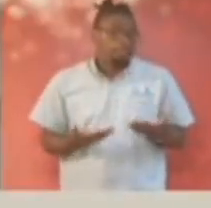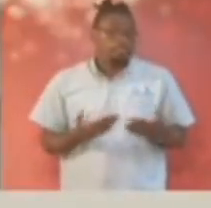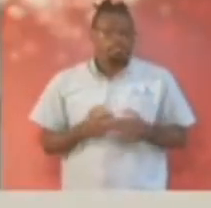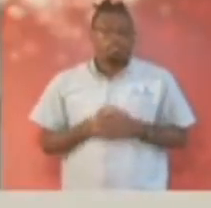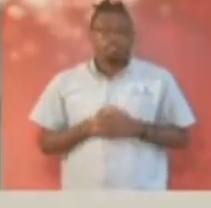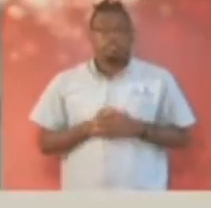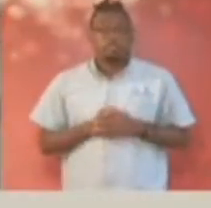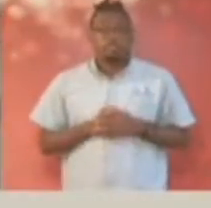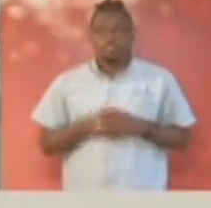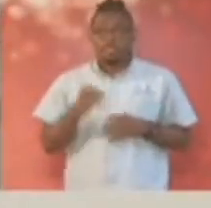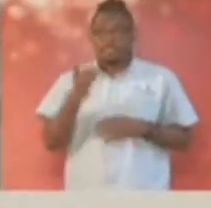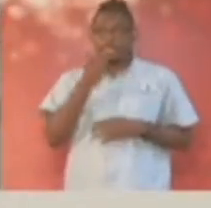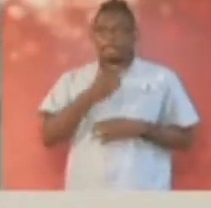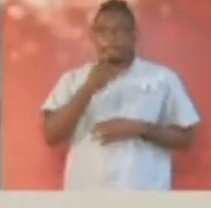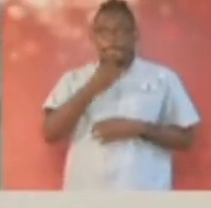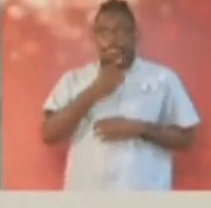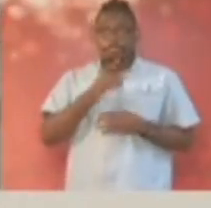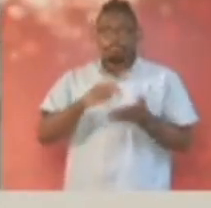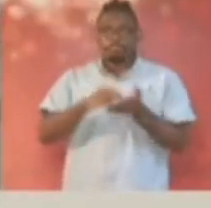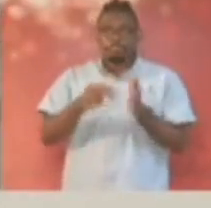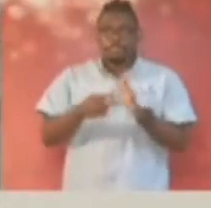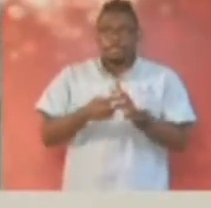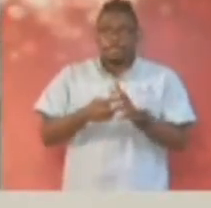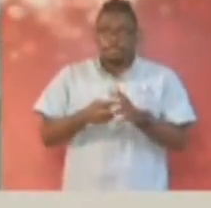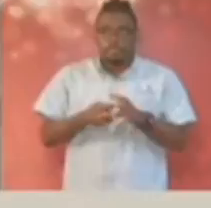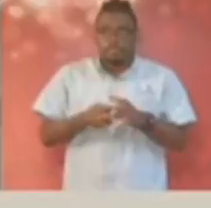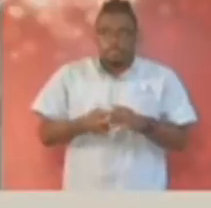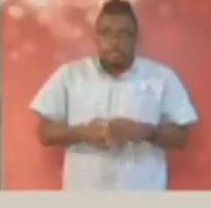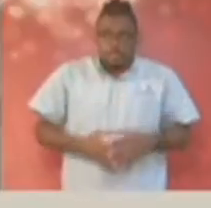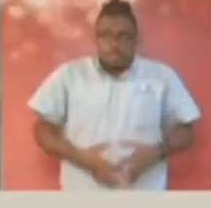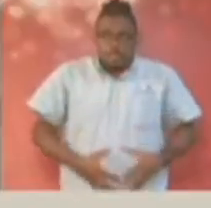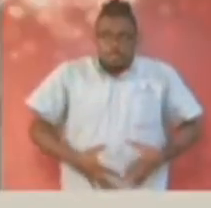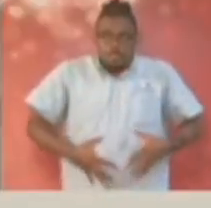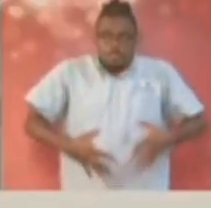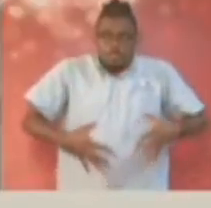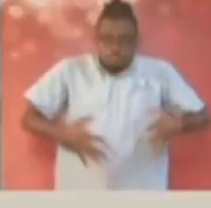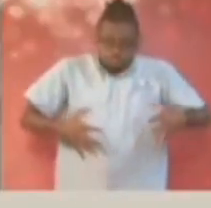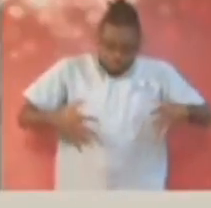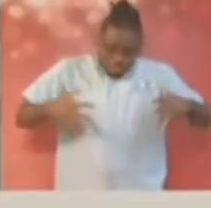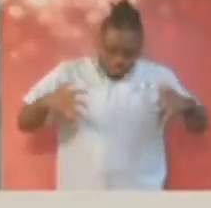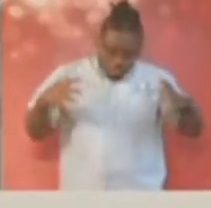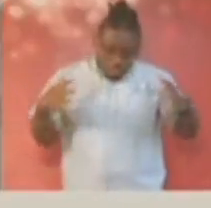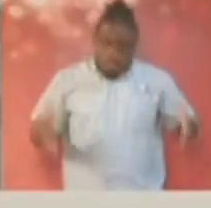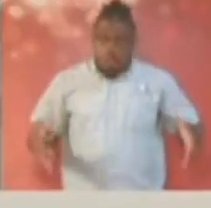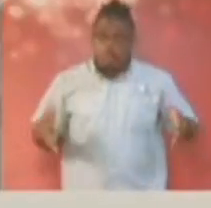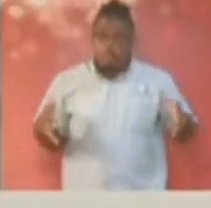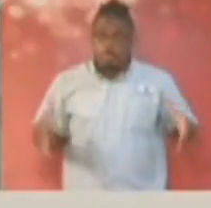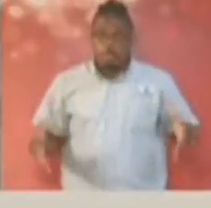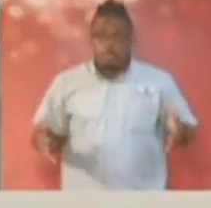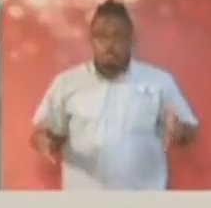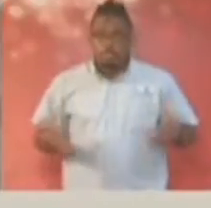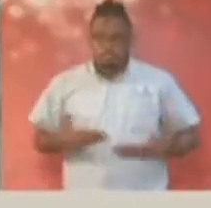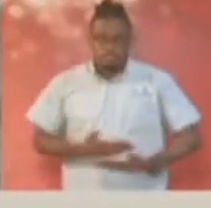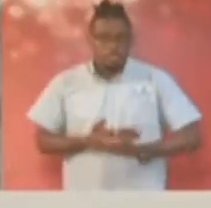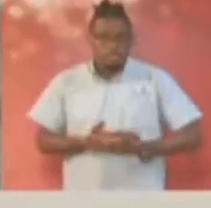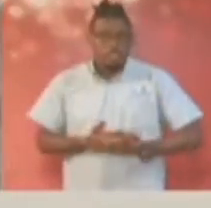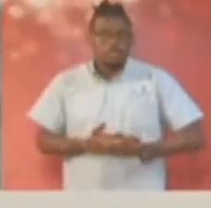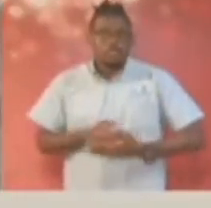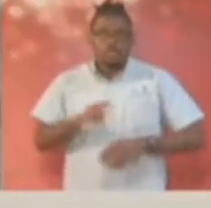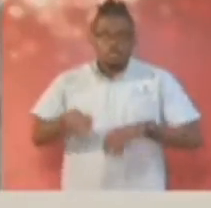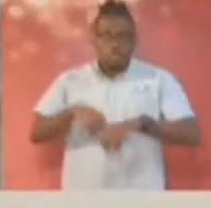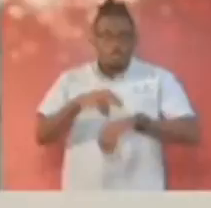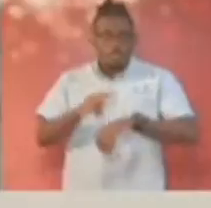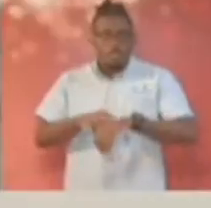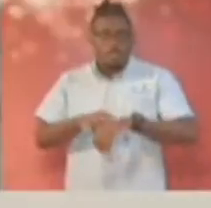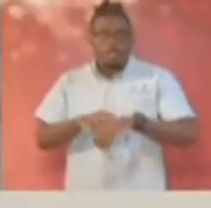causes large babies to develop in the mother's womb, unduly larger than normal, and therefore you'll have difficulty